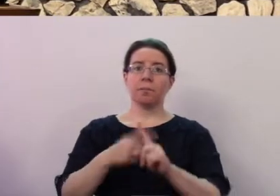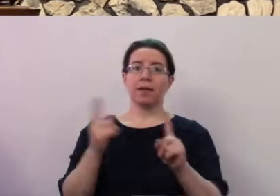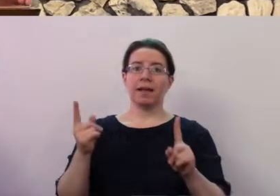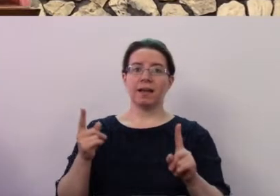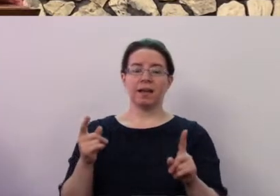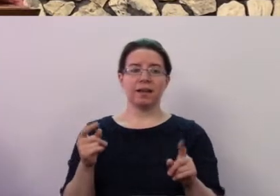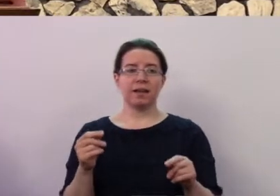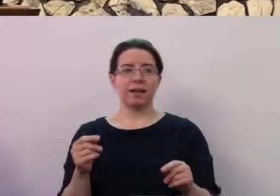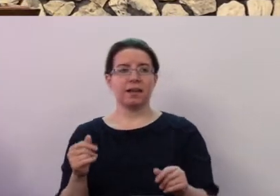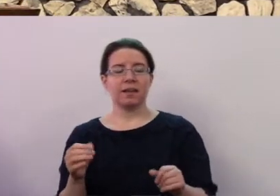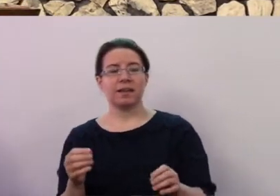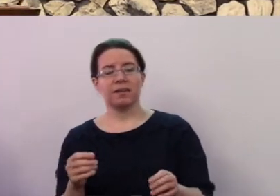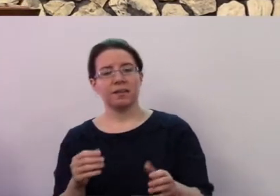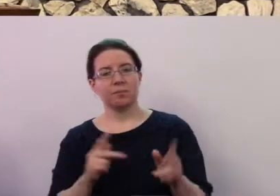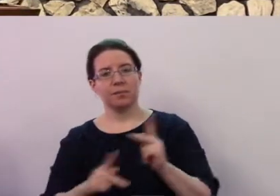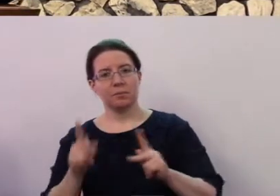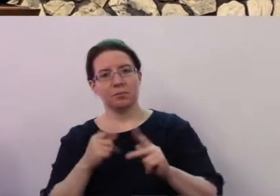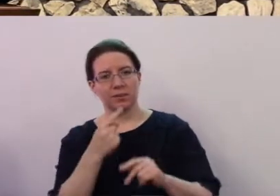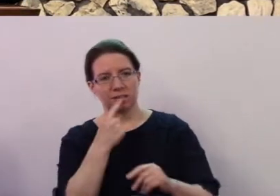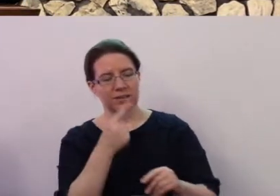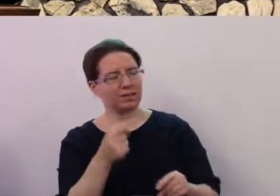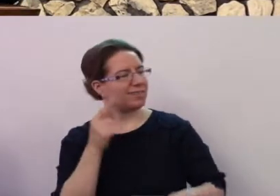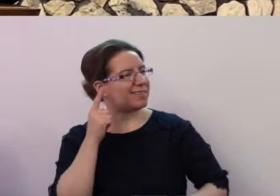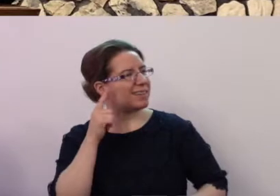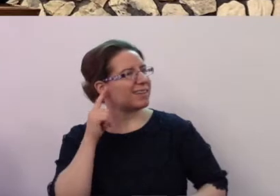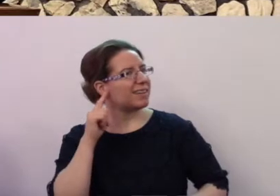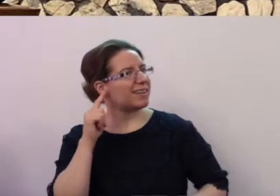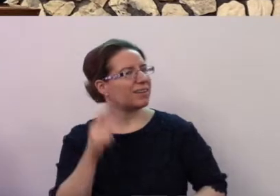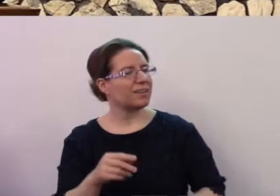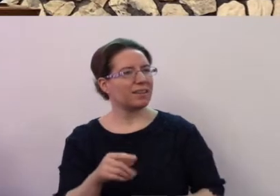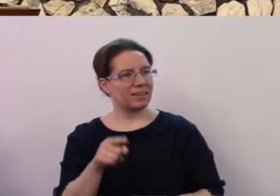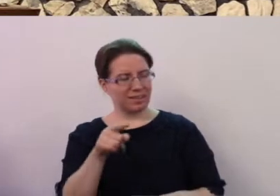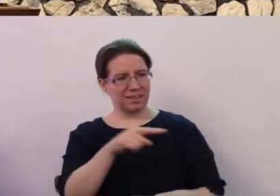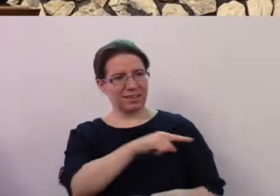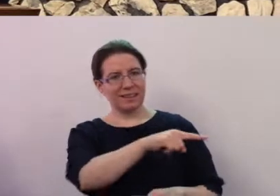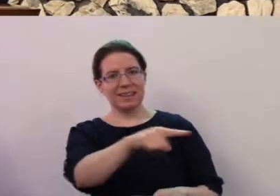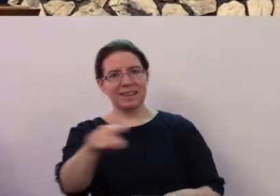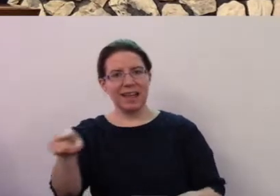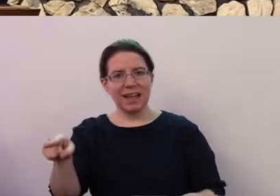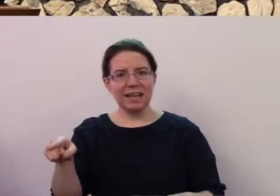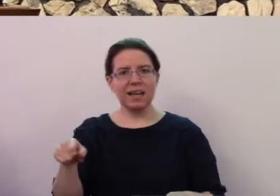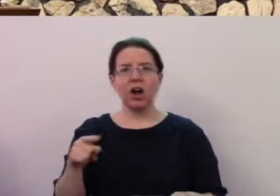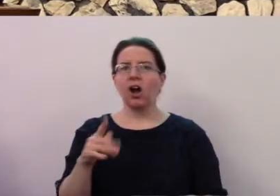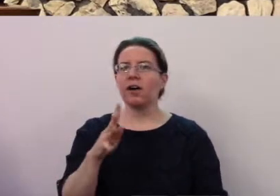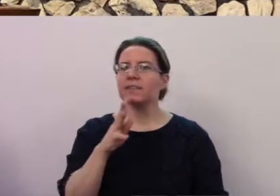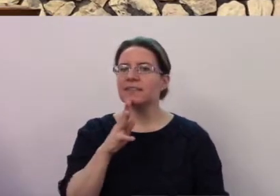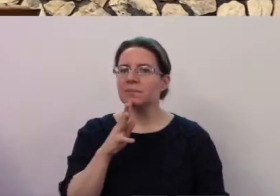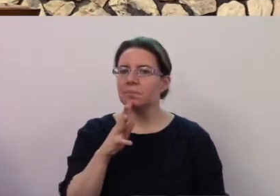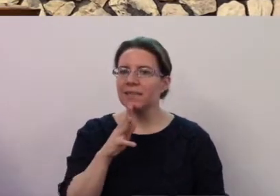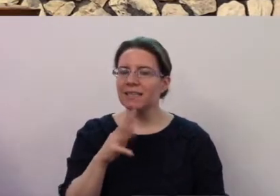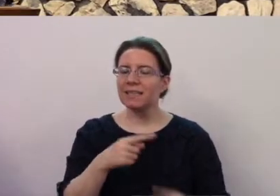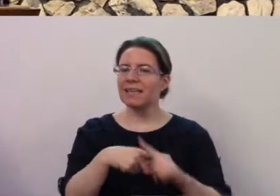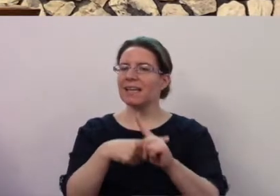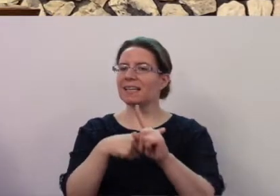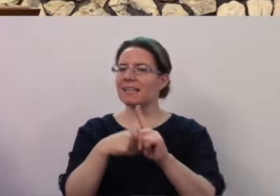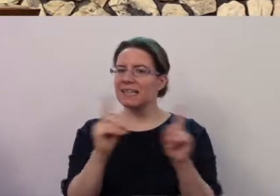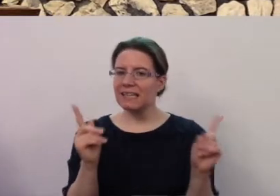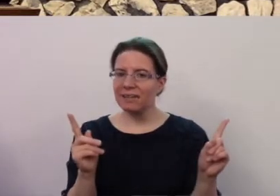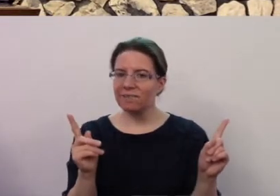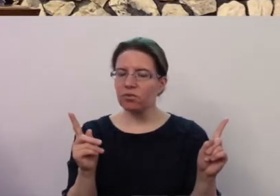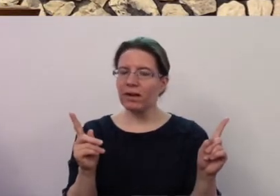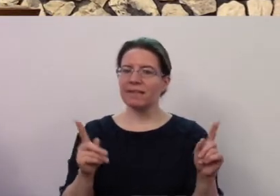there were other people there too, and we do hear them speak in our tongues. The tongues,